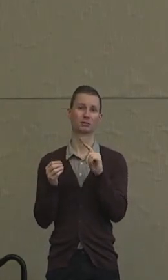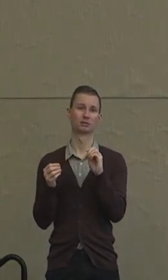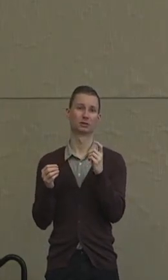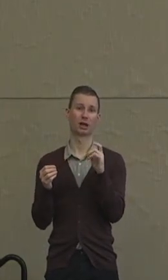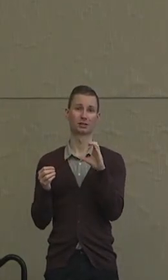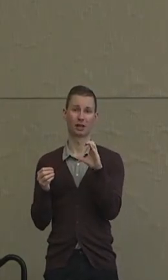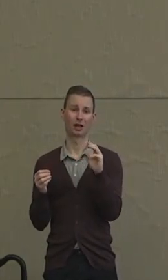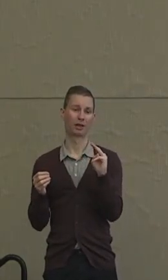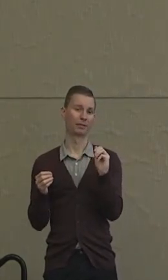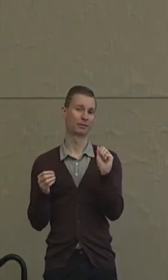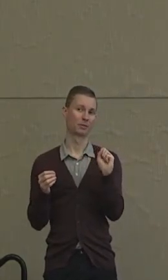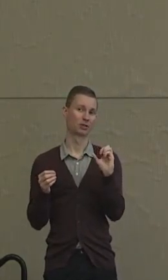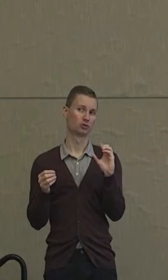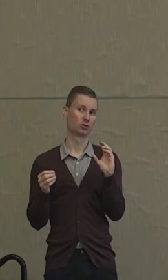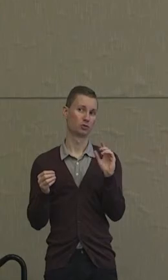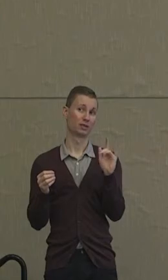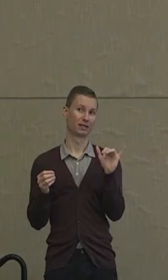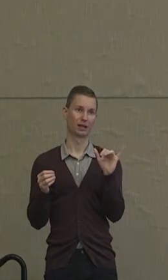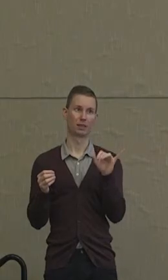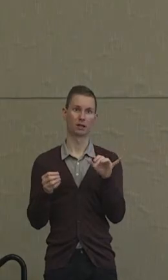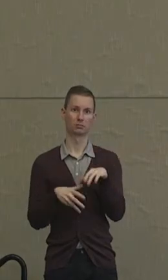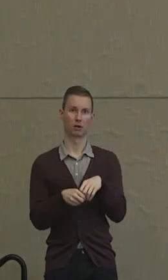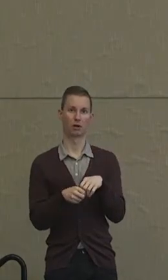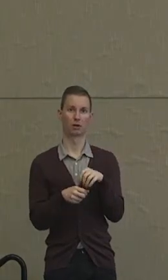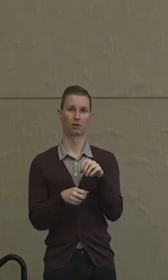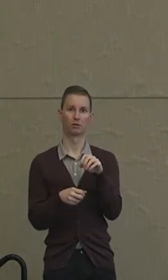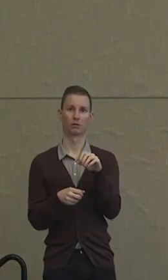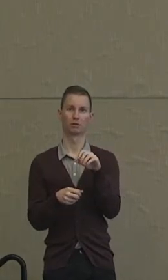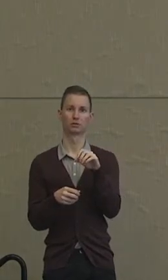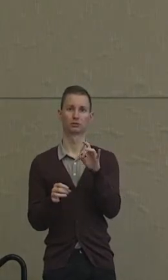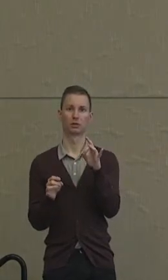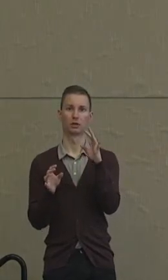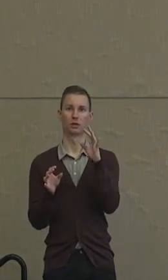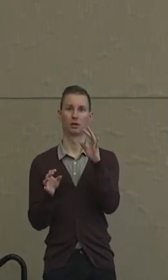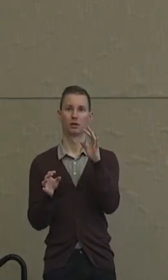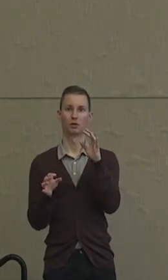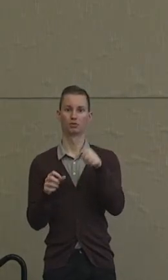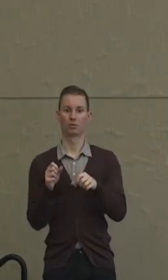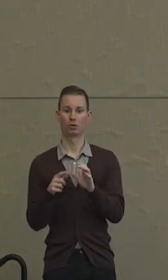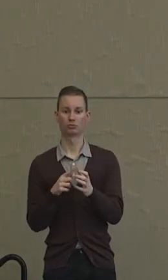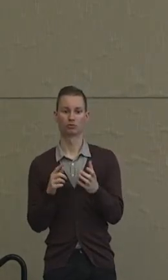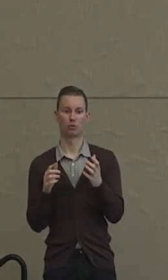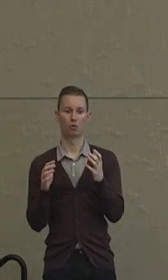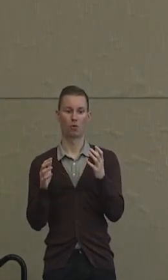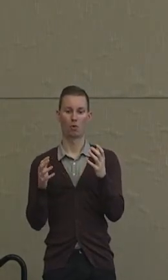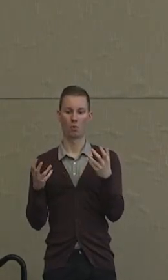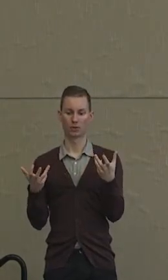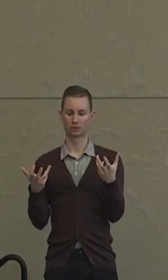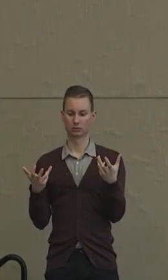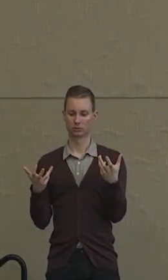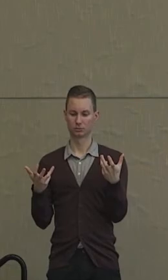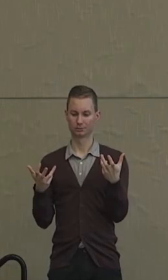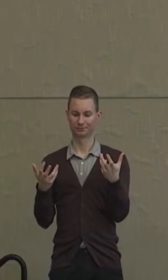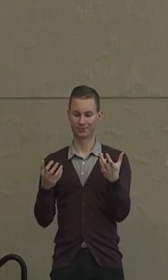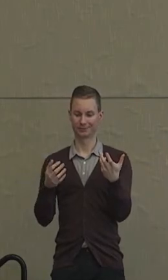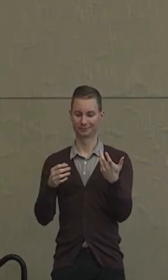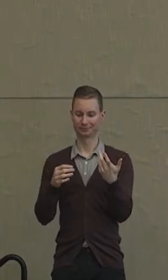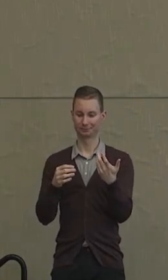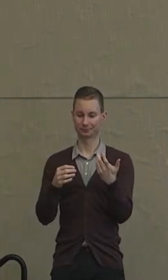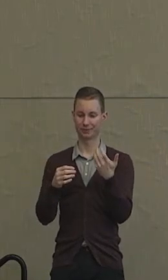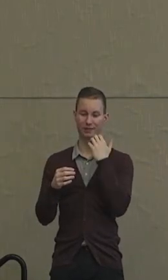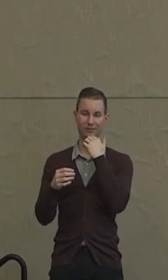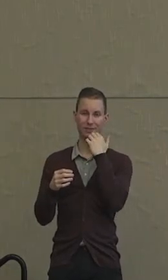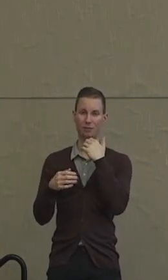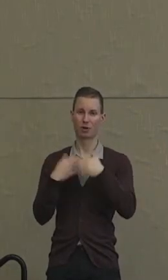I see as part of rape culture. In other words, what part of the very fabric of our institution, the